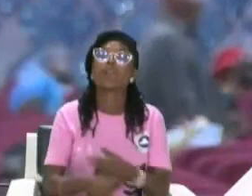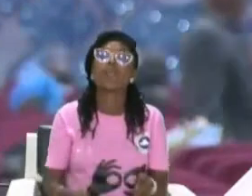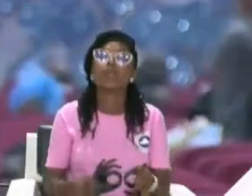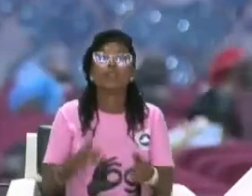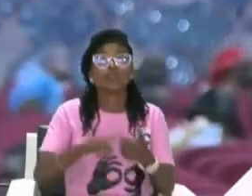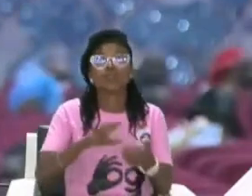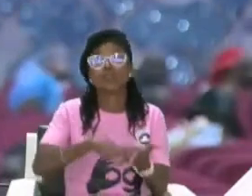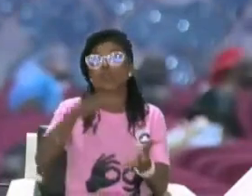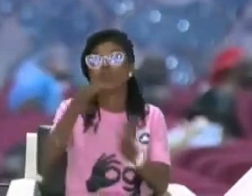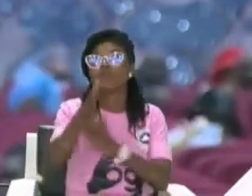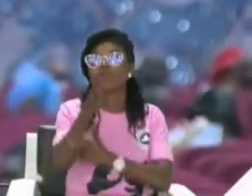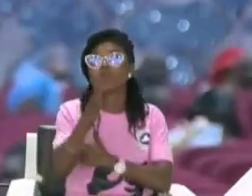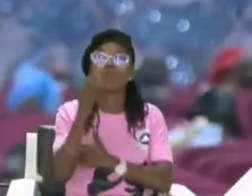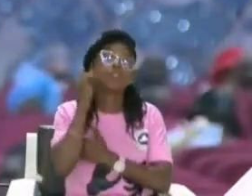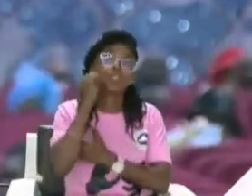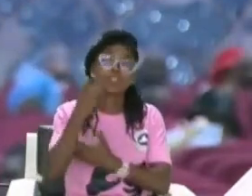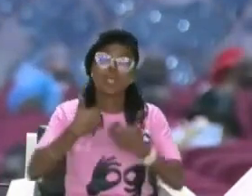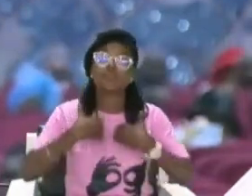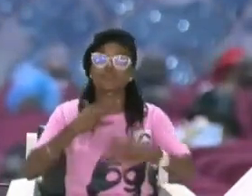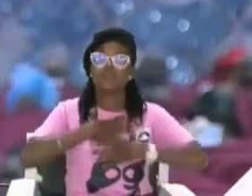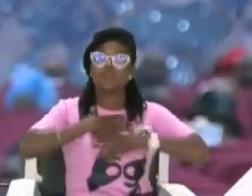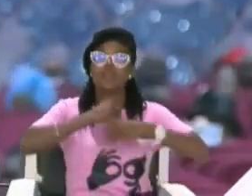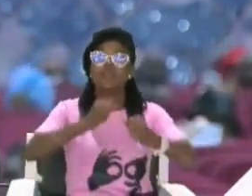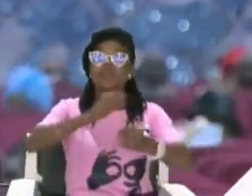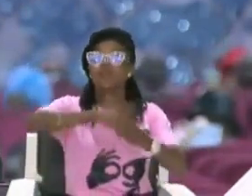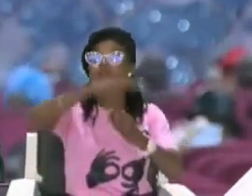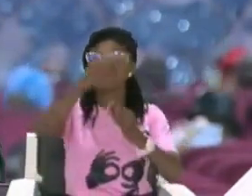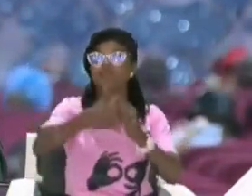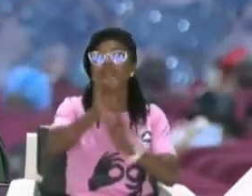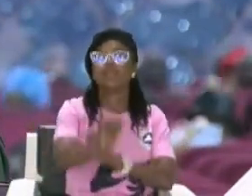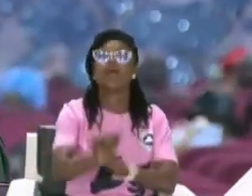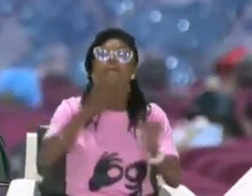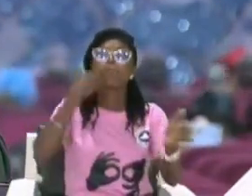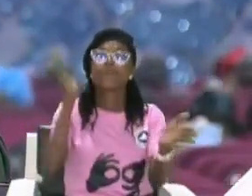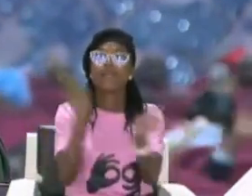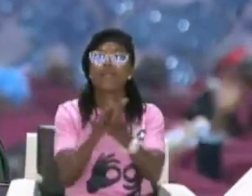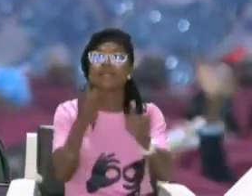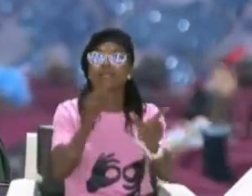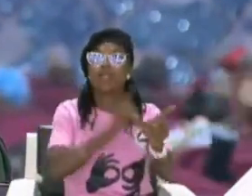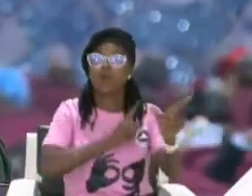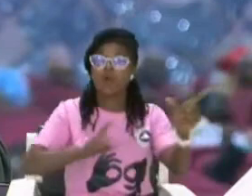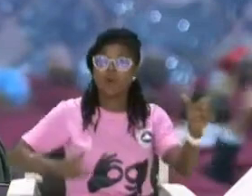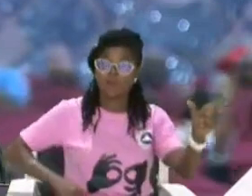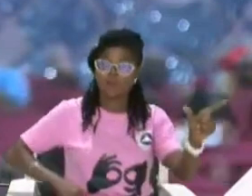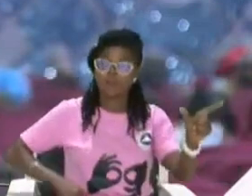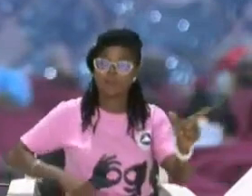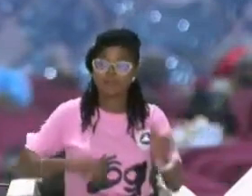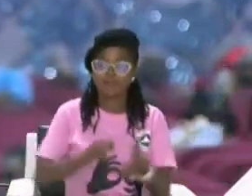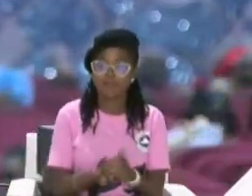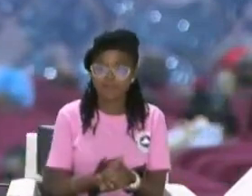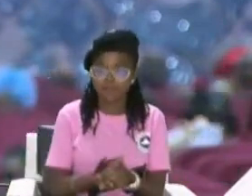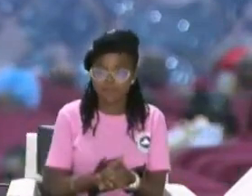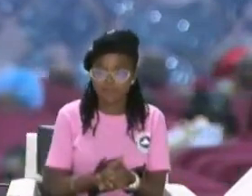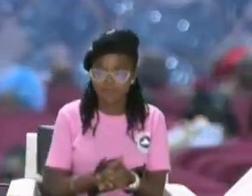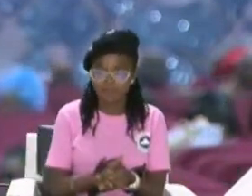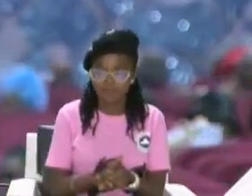of God, she has been healed completely. Praise the Lord.